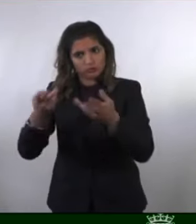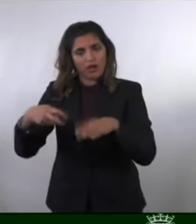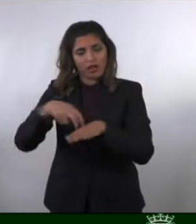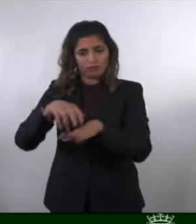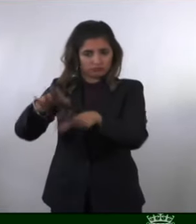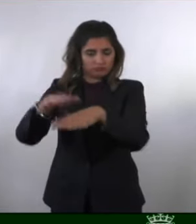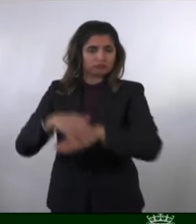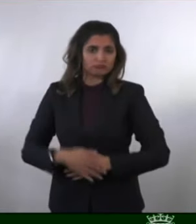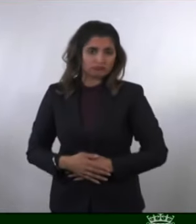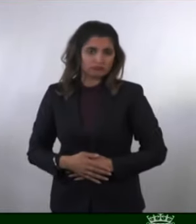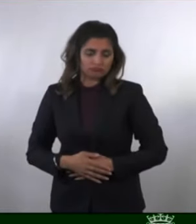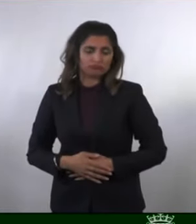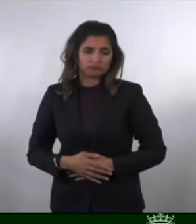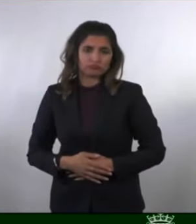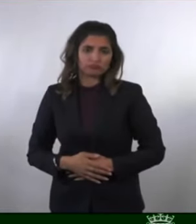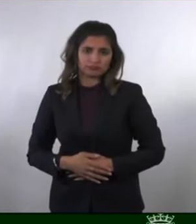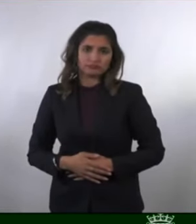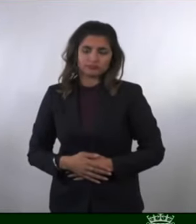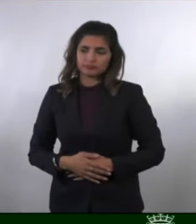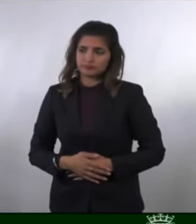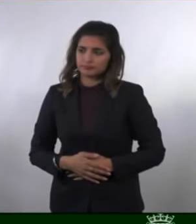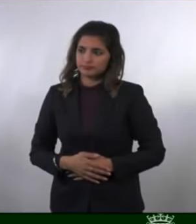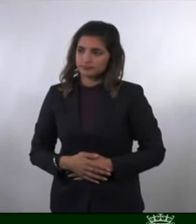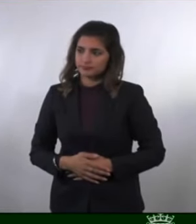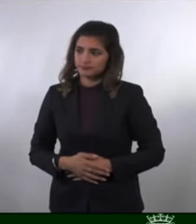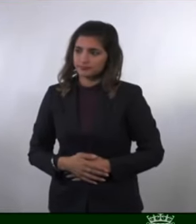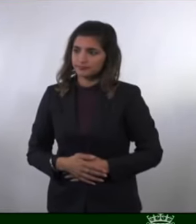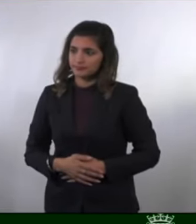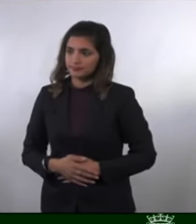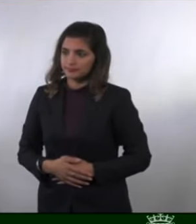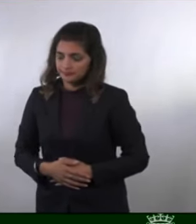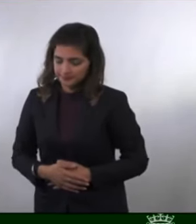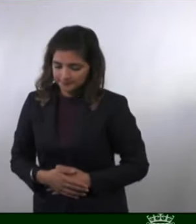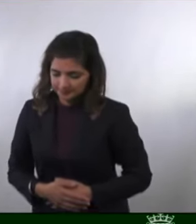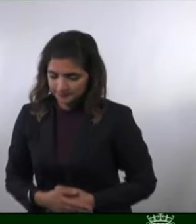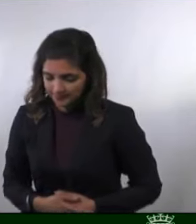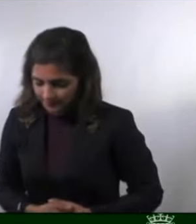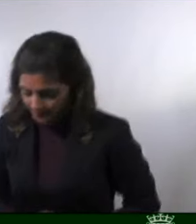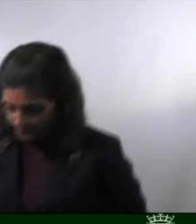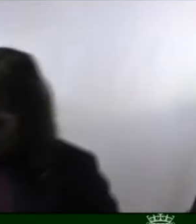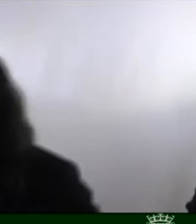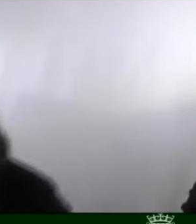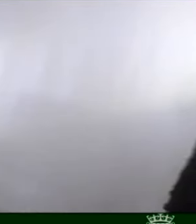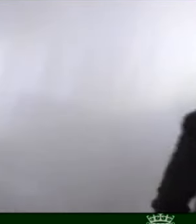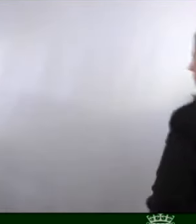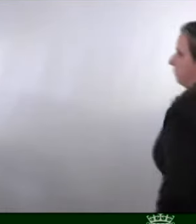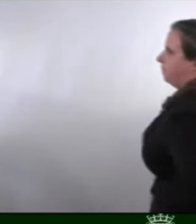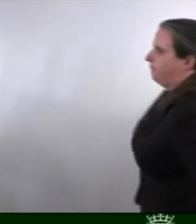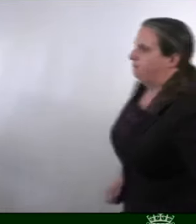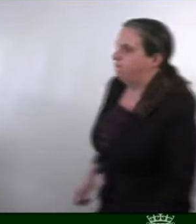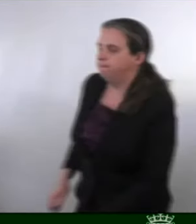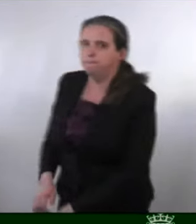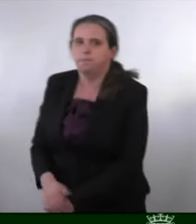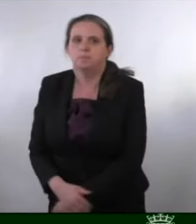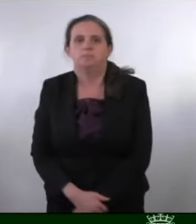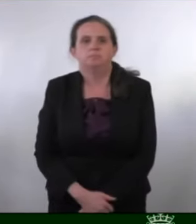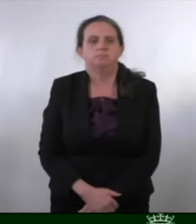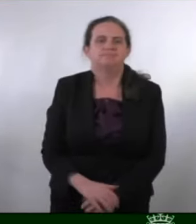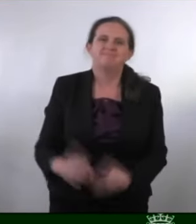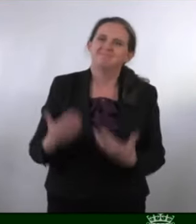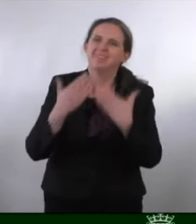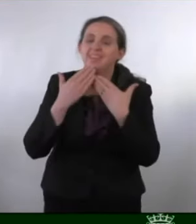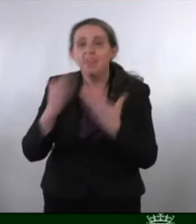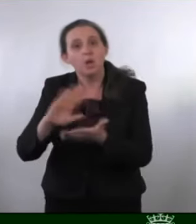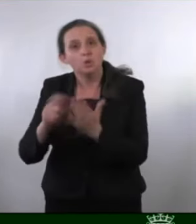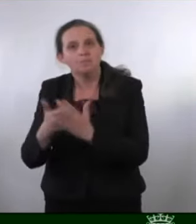for the people of Northern Ireland in particular. Mr. Speaker, it's welcome news that Ipswich Hospital found out on the 11th of November that